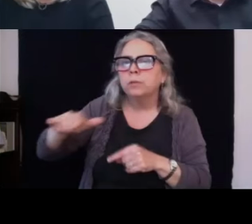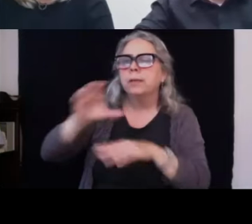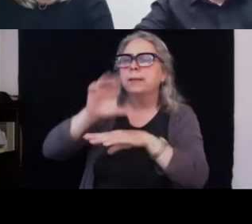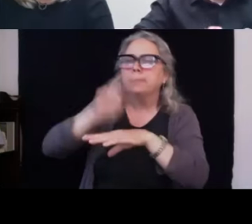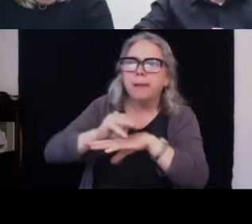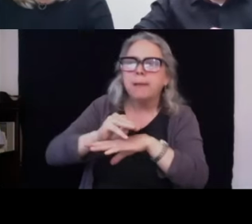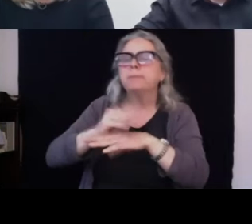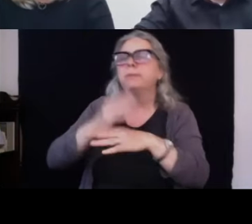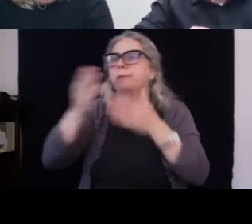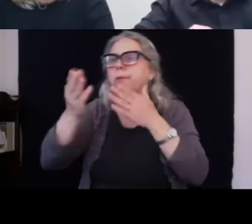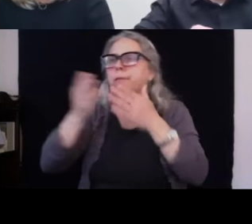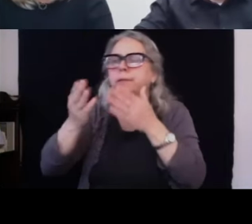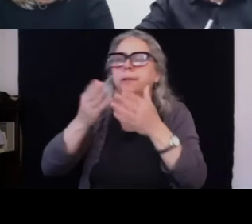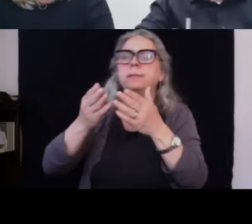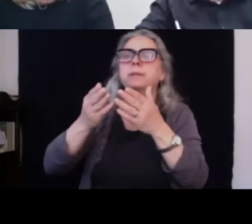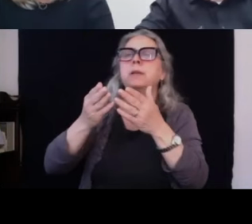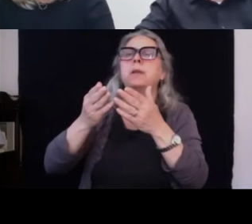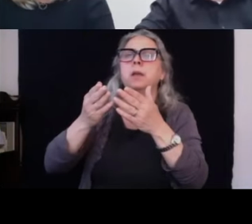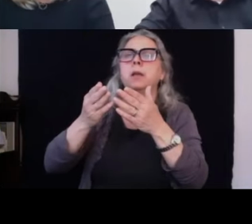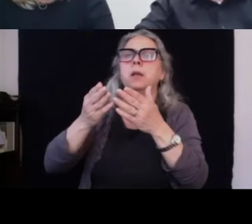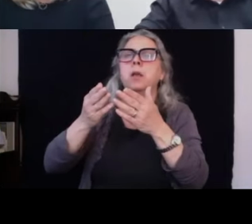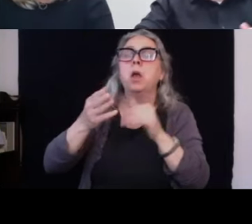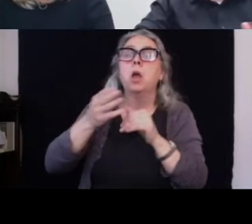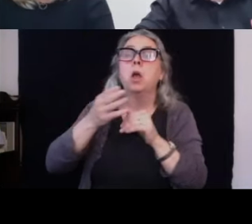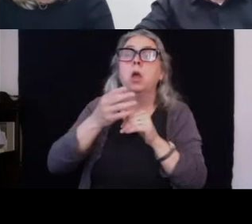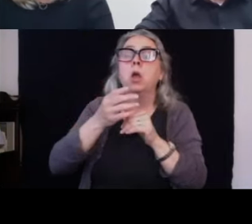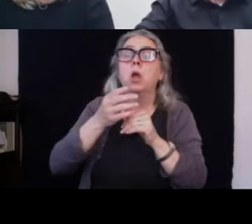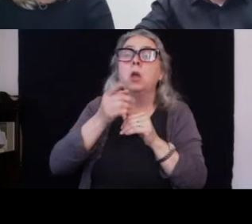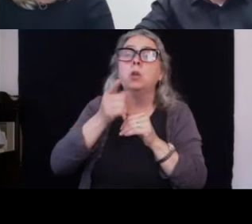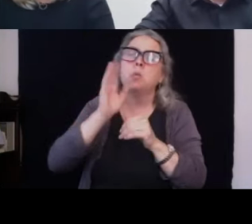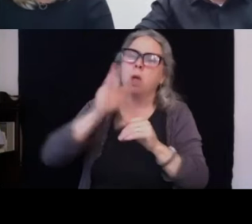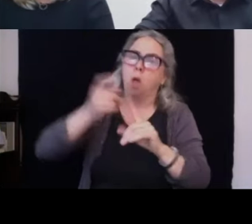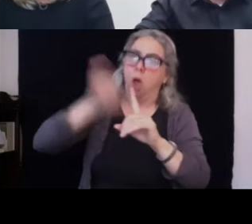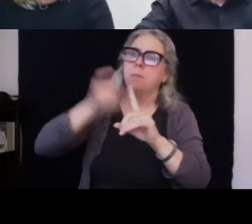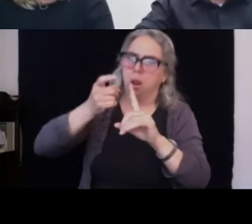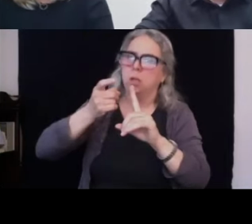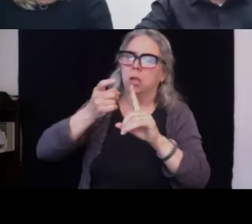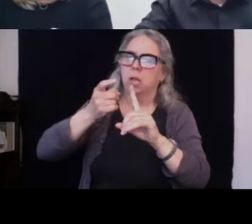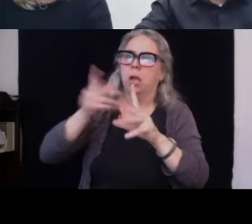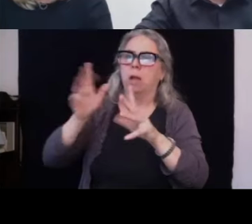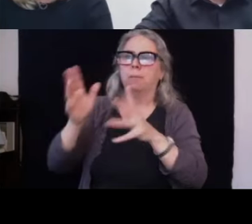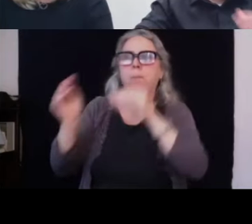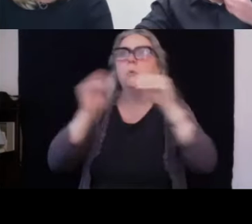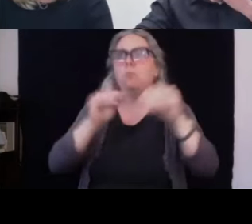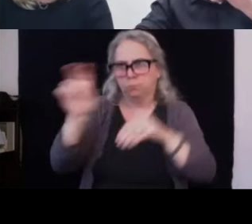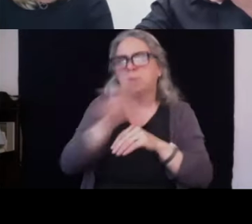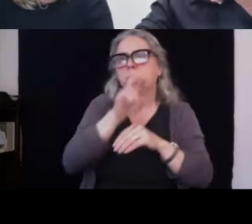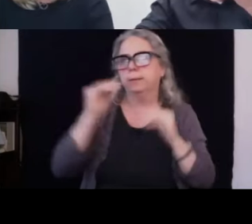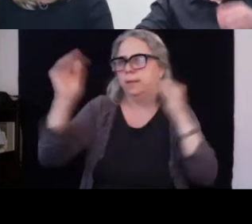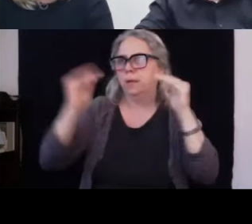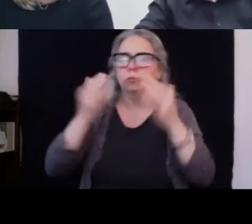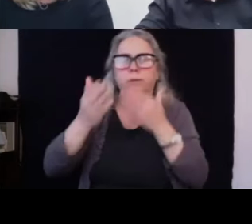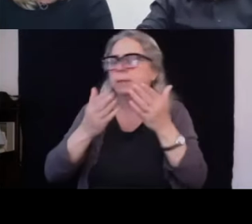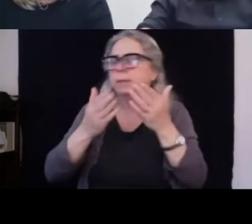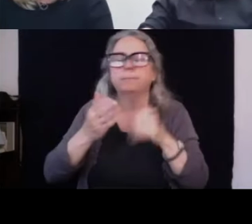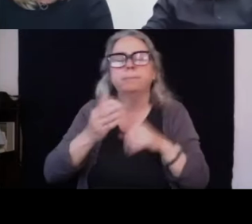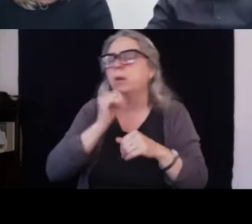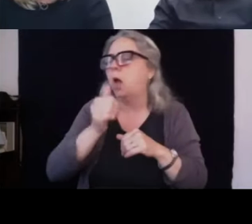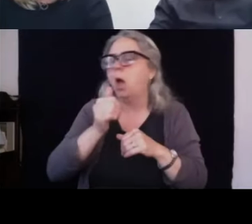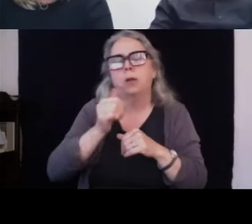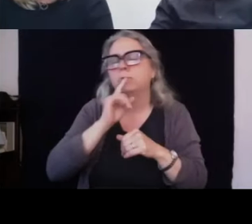services, that you will automatically move into adult services and begin getting those. You do have to go